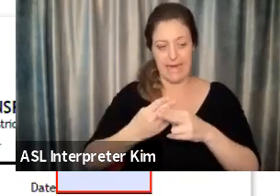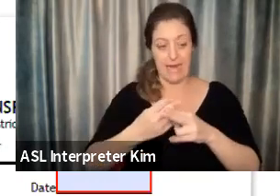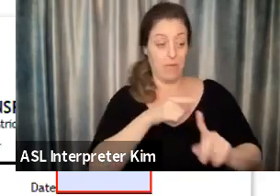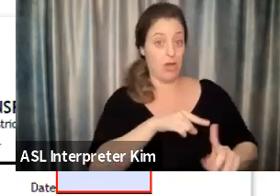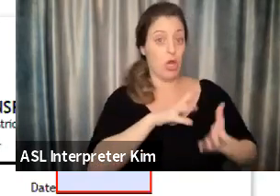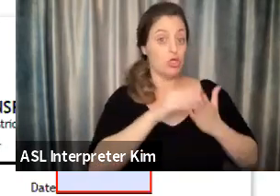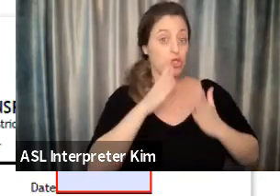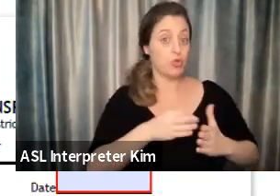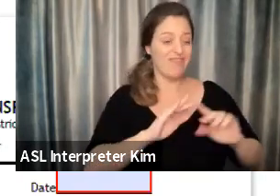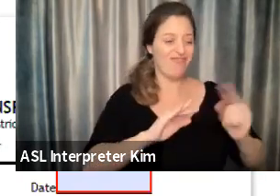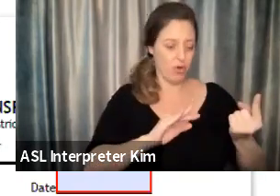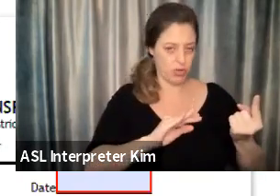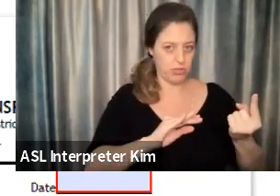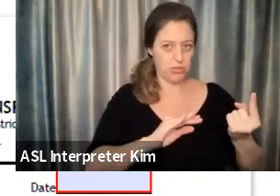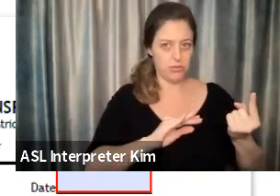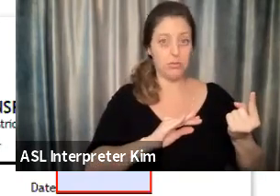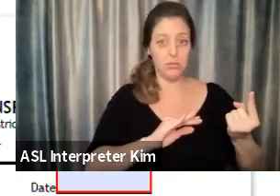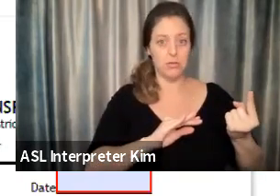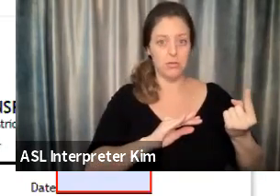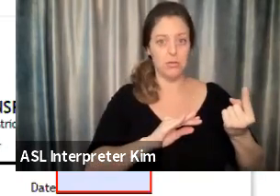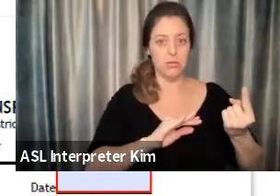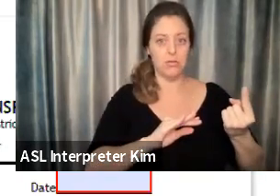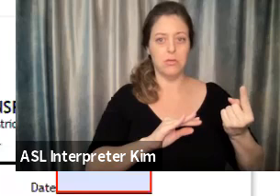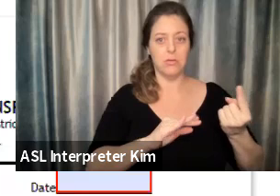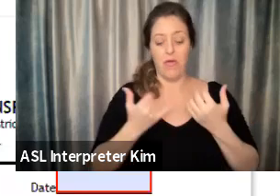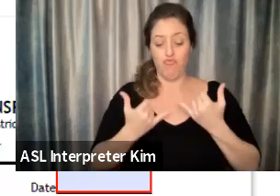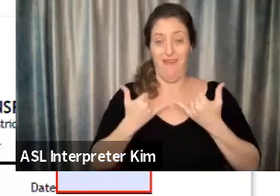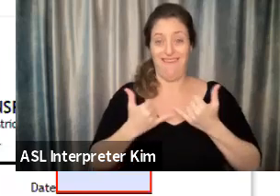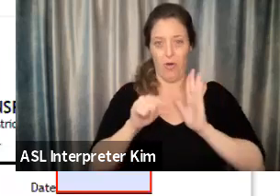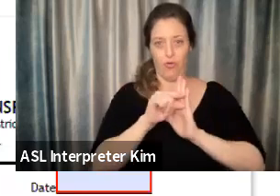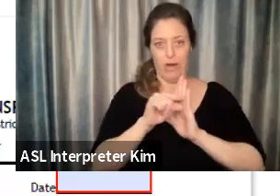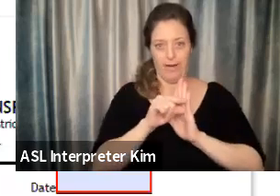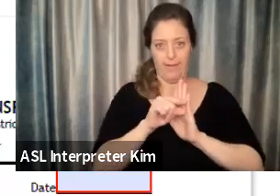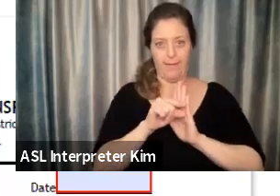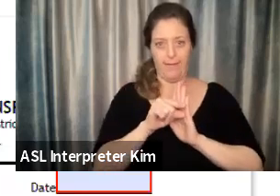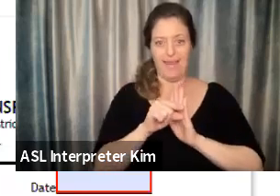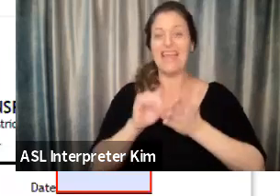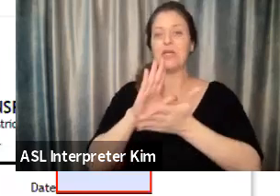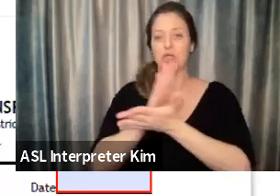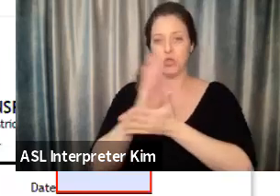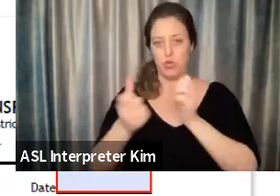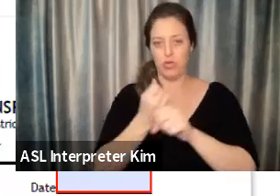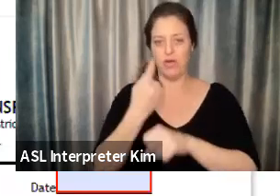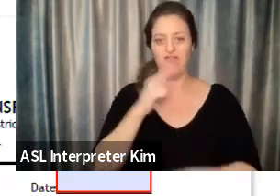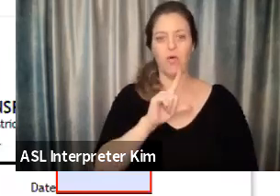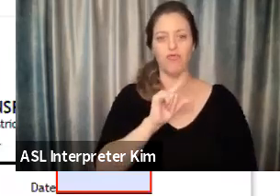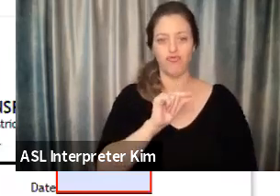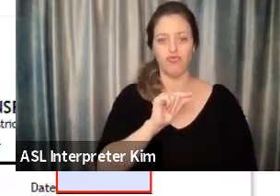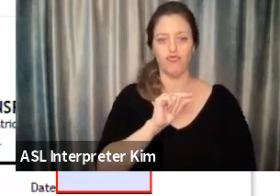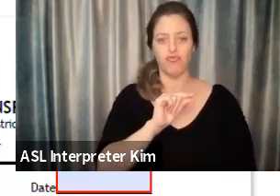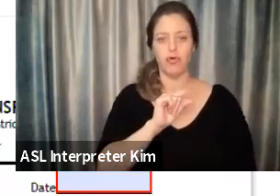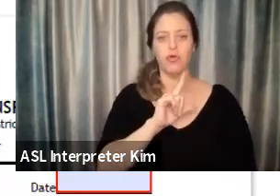goes first. Then you put the present grade and the school year grade for 2021. And